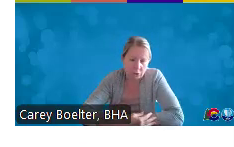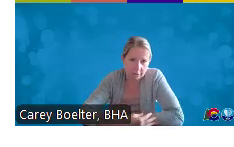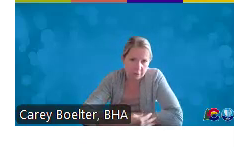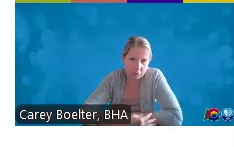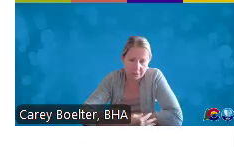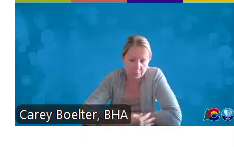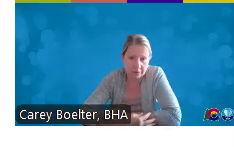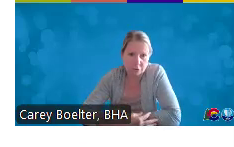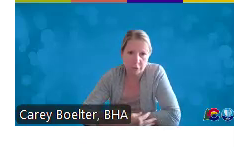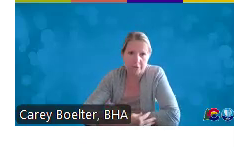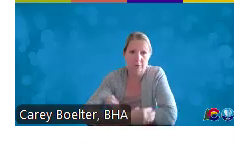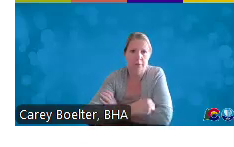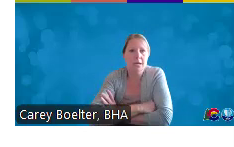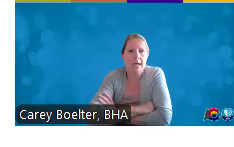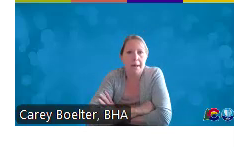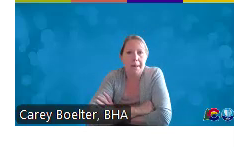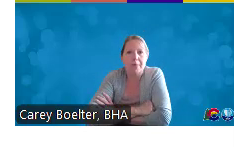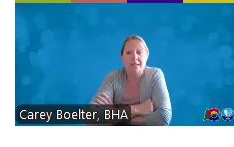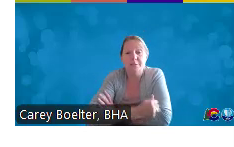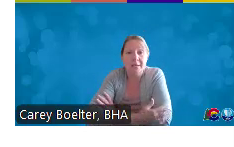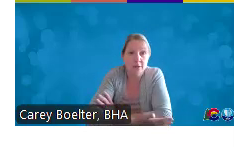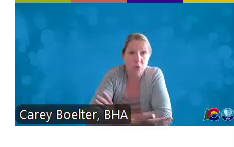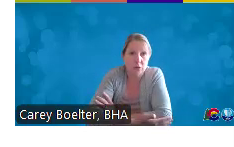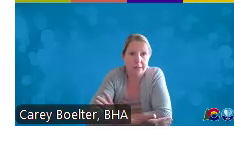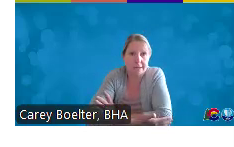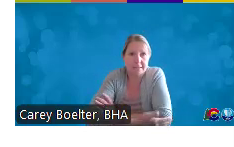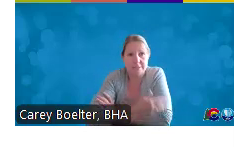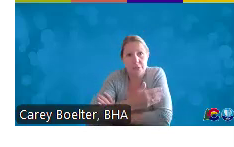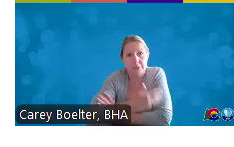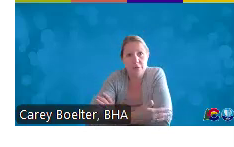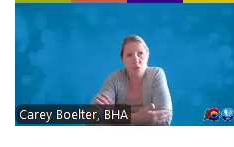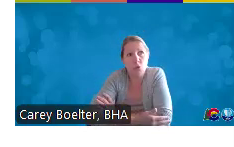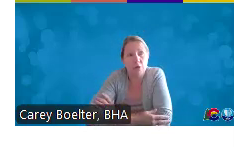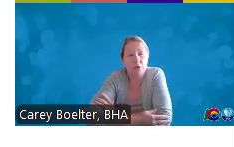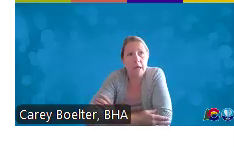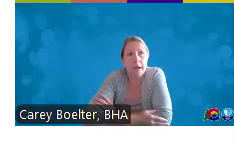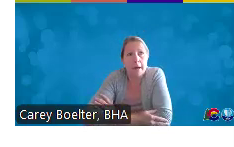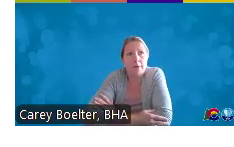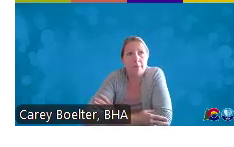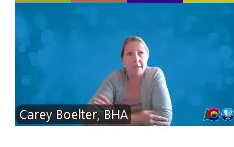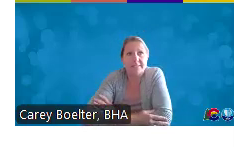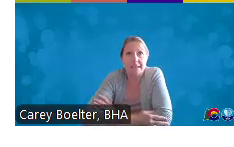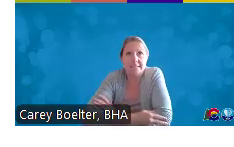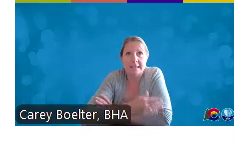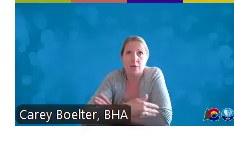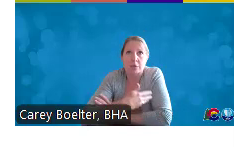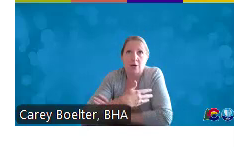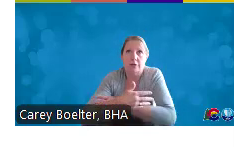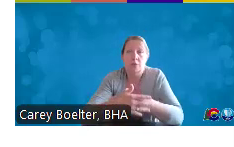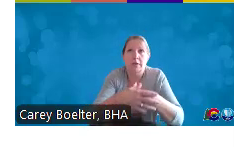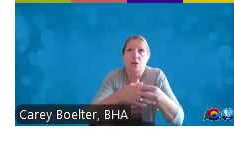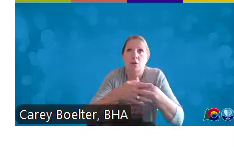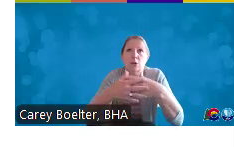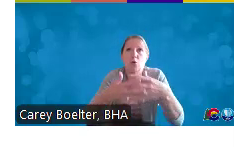what we're talking about, is crisis professional curriculum. It is based on rule, like I said. So in rule, it says that